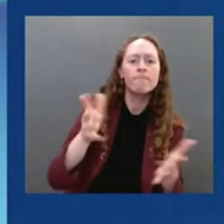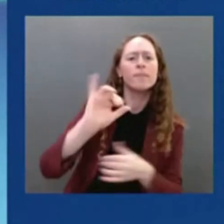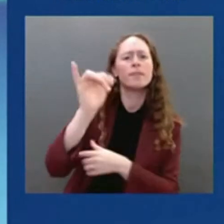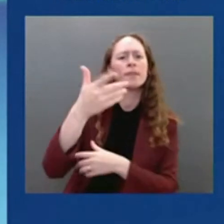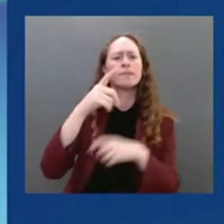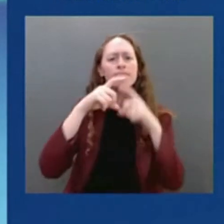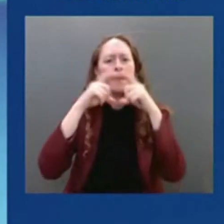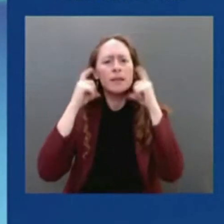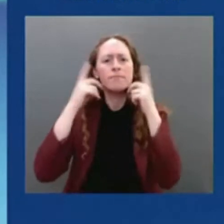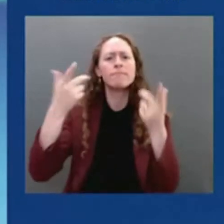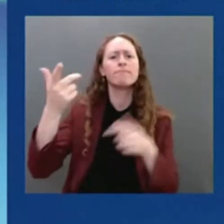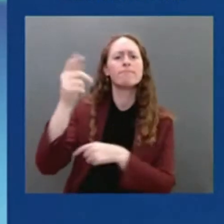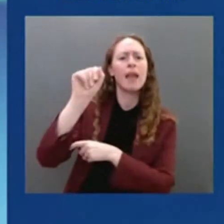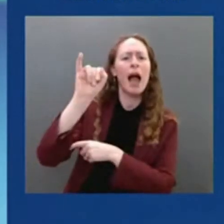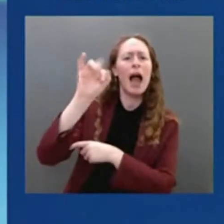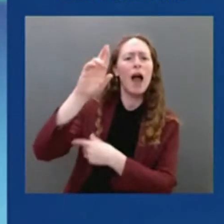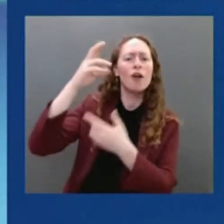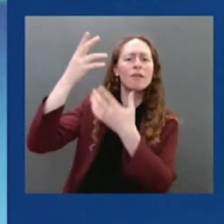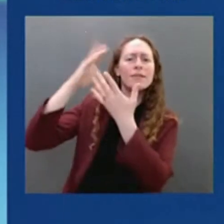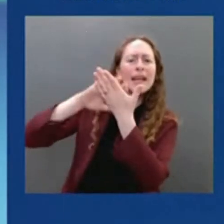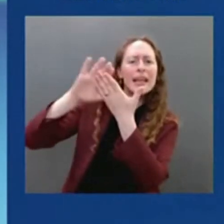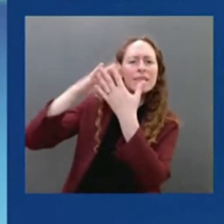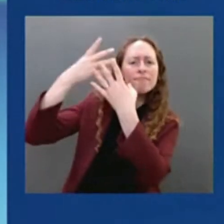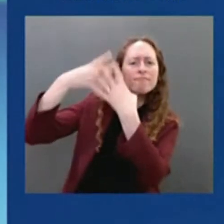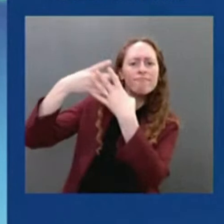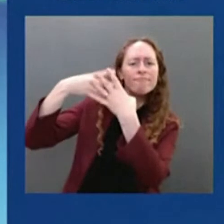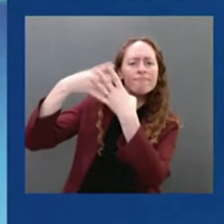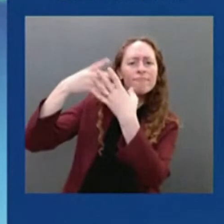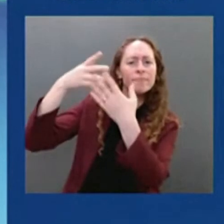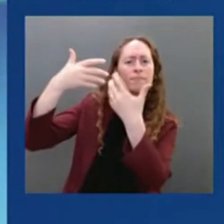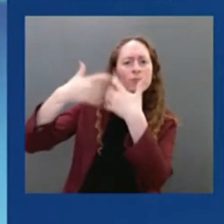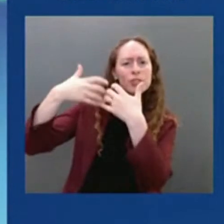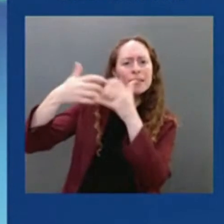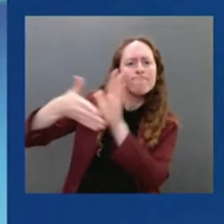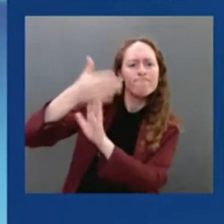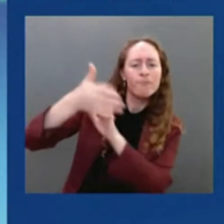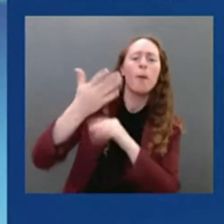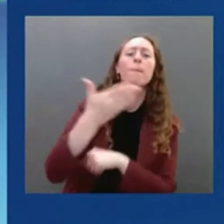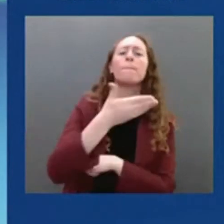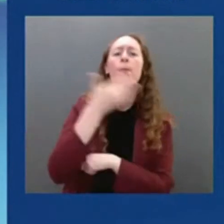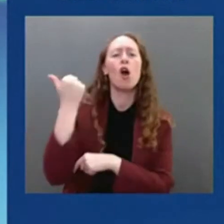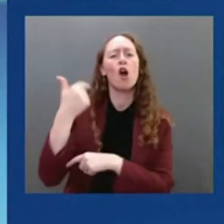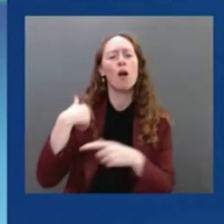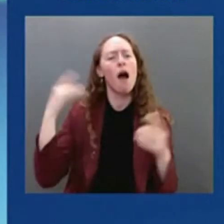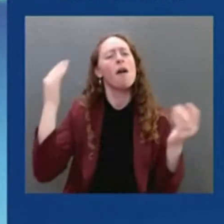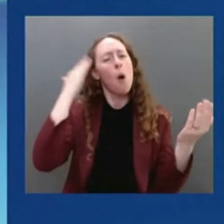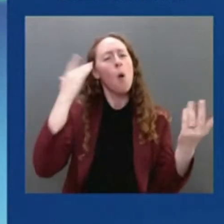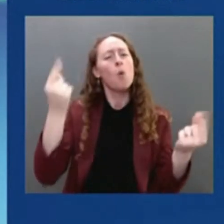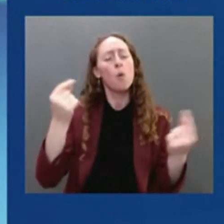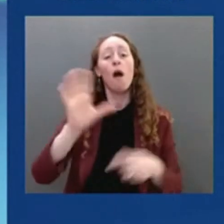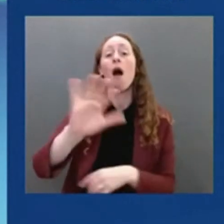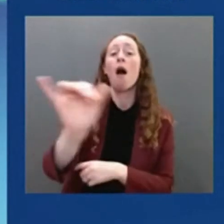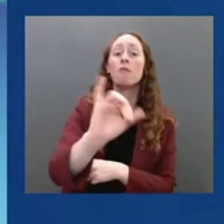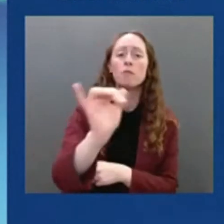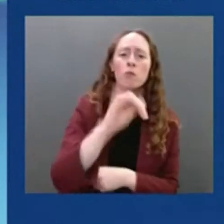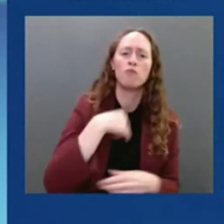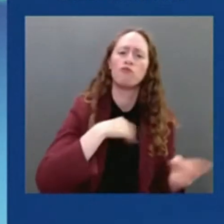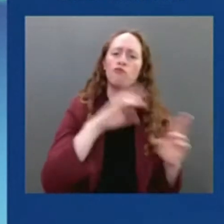capabilities, we have the infrastructure we need to make these tools widely available and easily